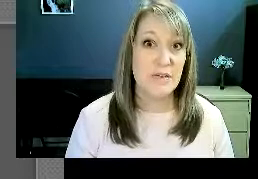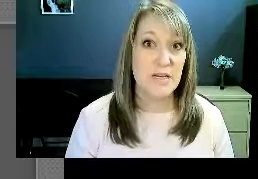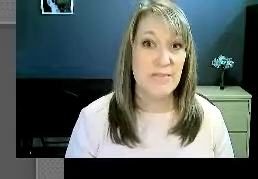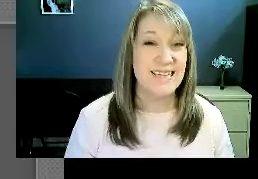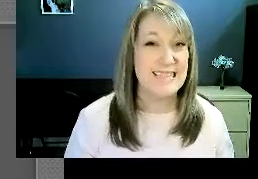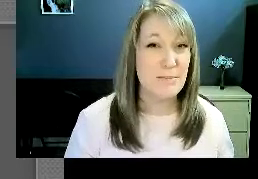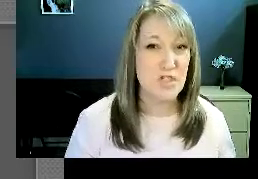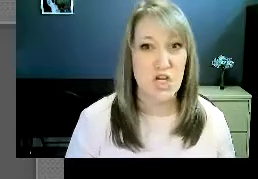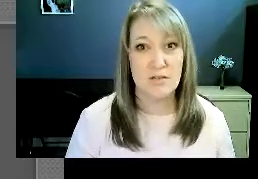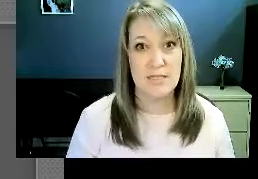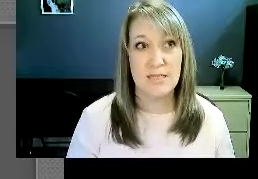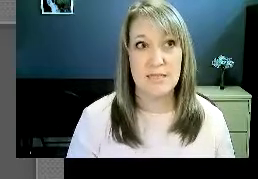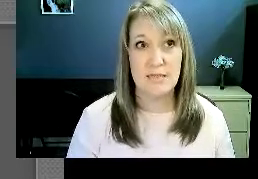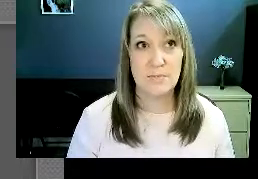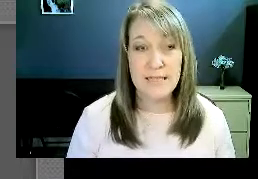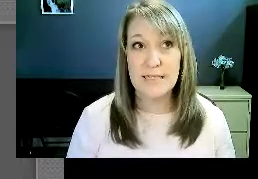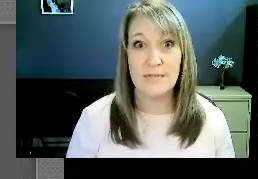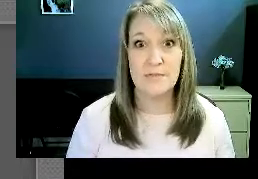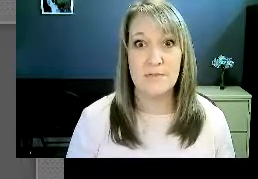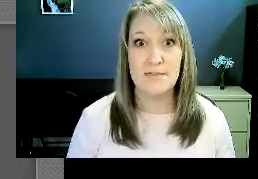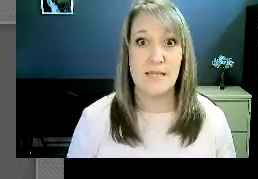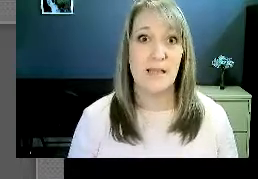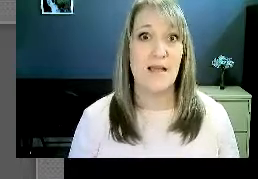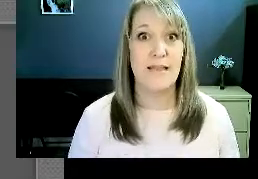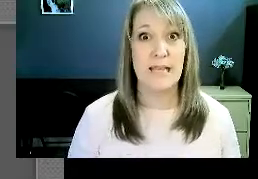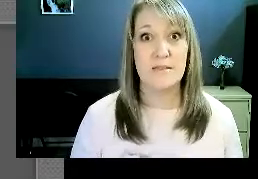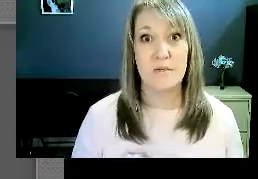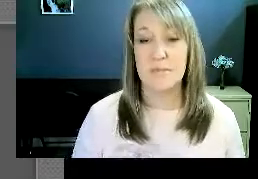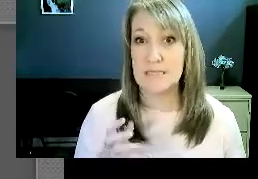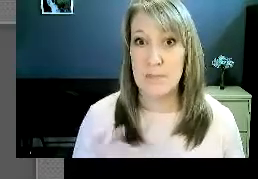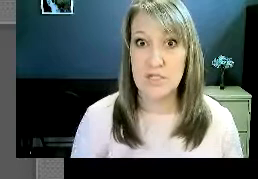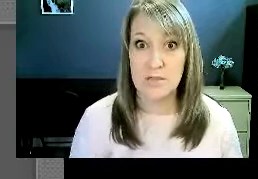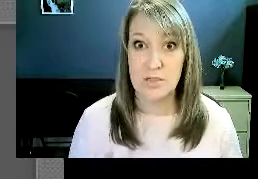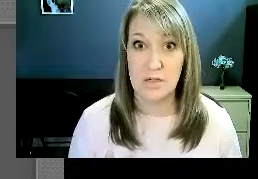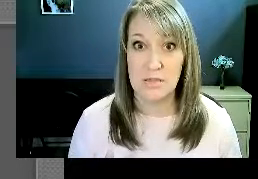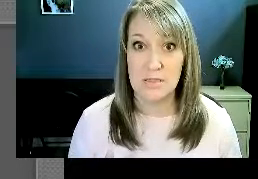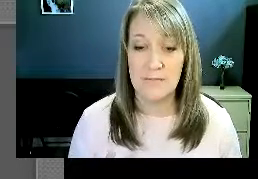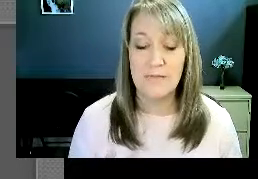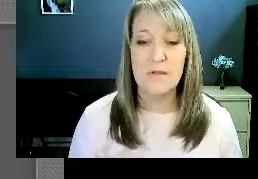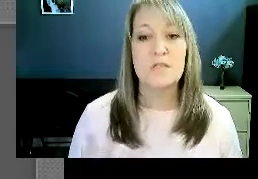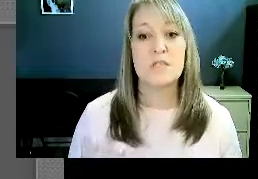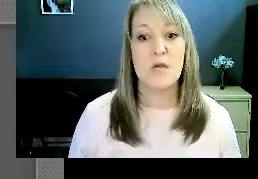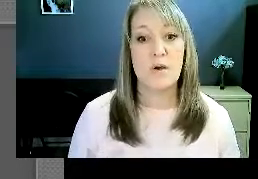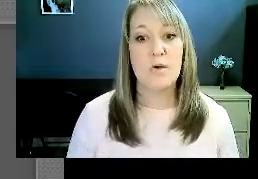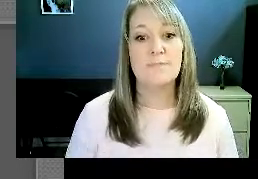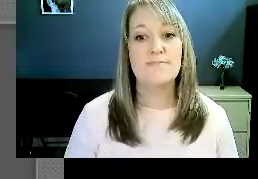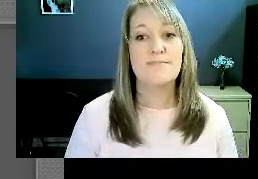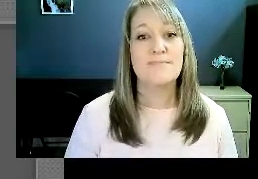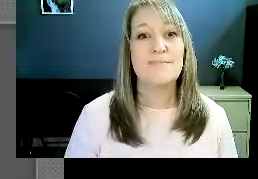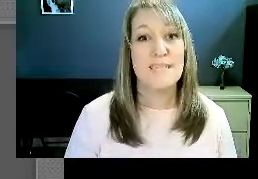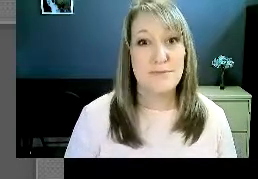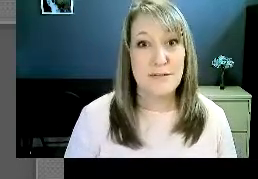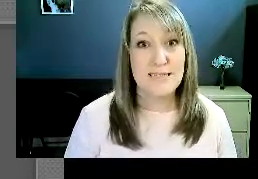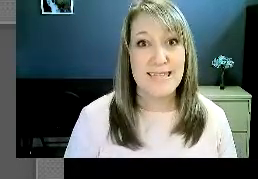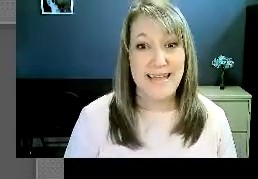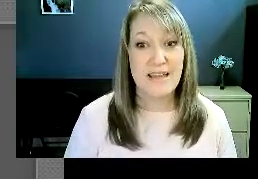ice cream except chocolate, that's completely different from saying, I like ice cream especially chocolate. So